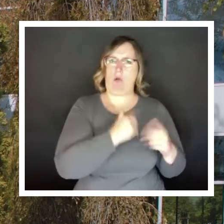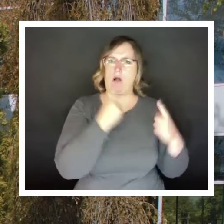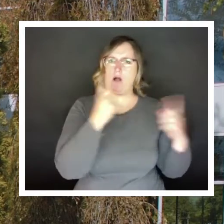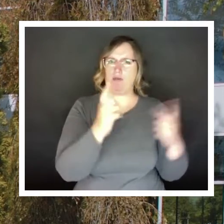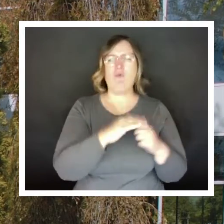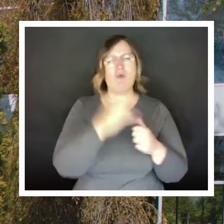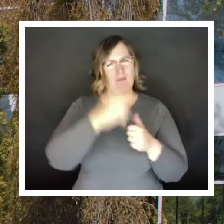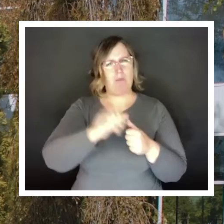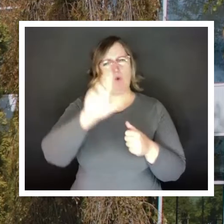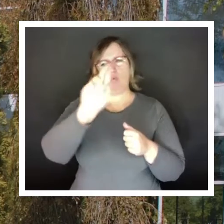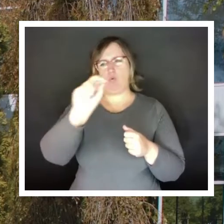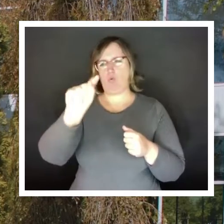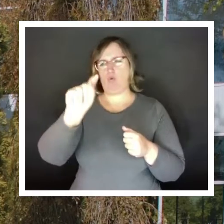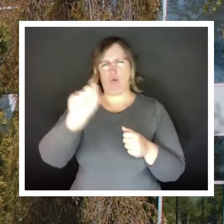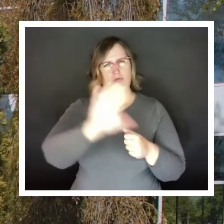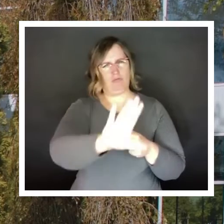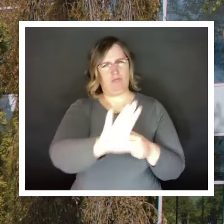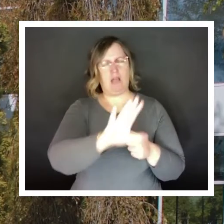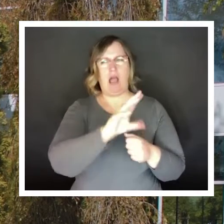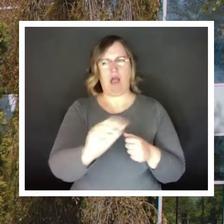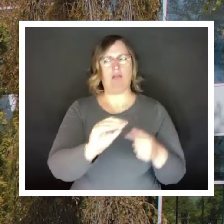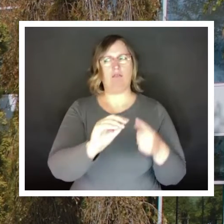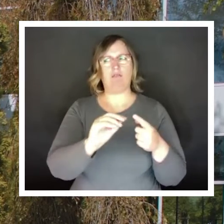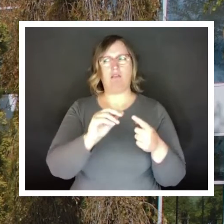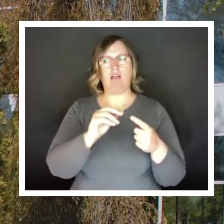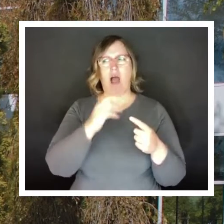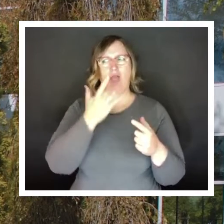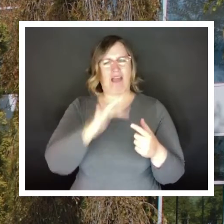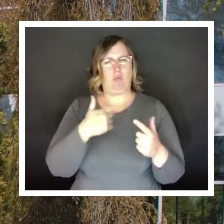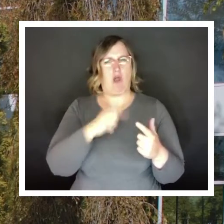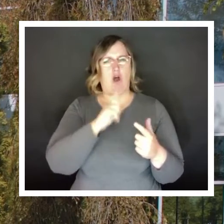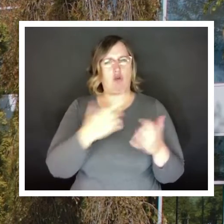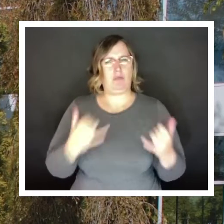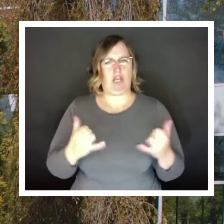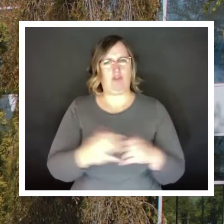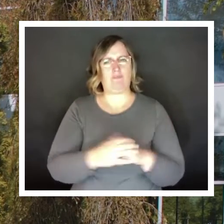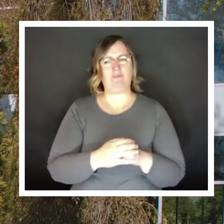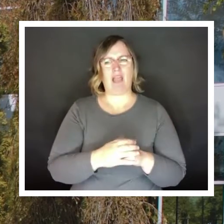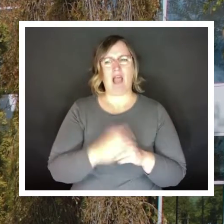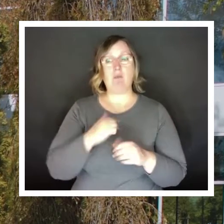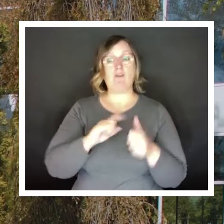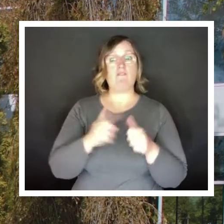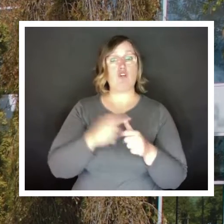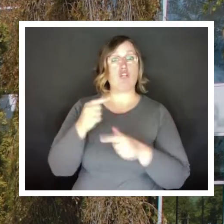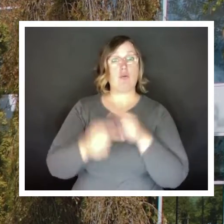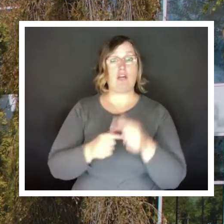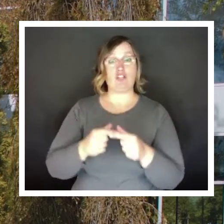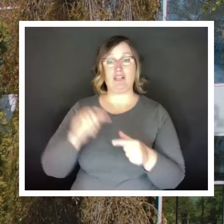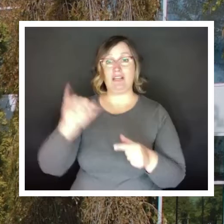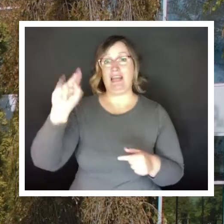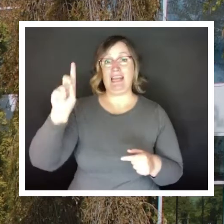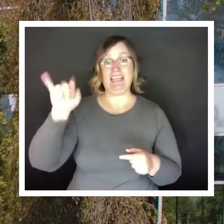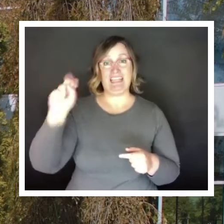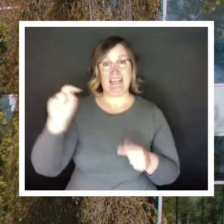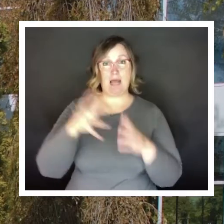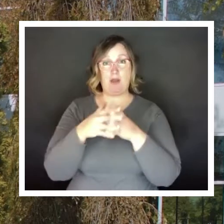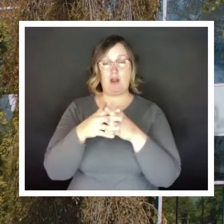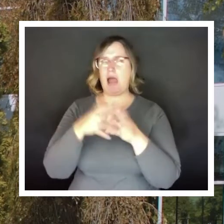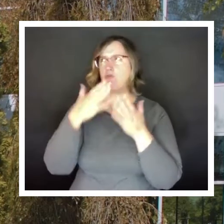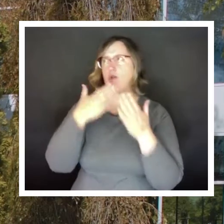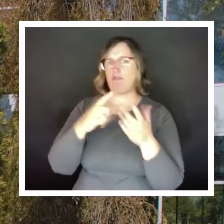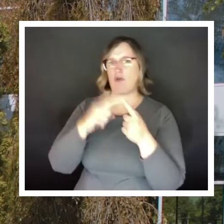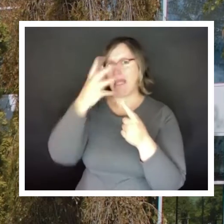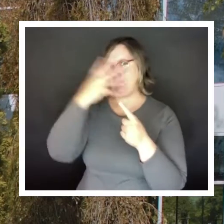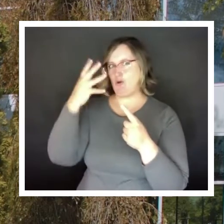how fortunate we are to be here in the first place. As a first-generation Indian American, I am so grateful to my immigrant father who has made